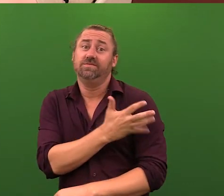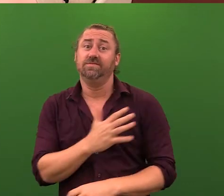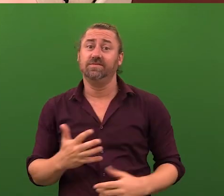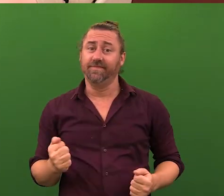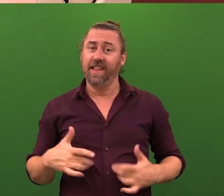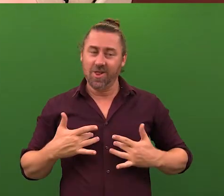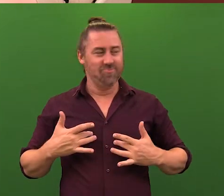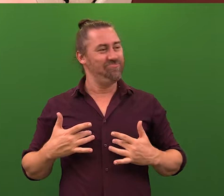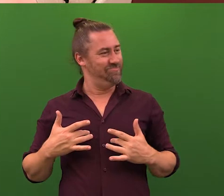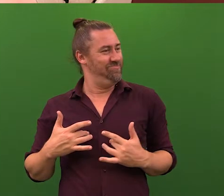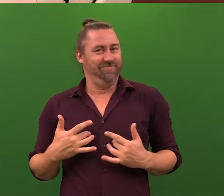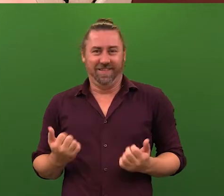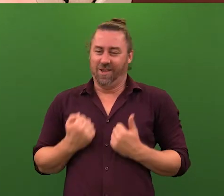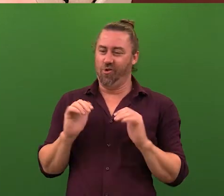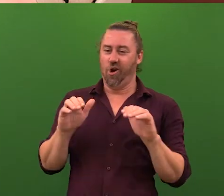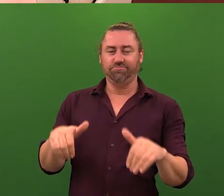and